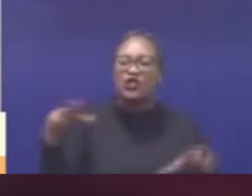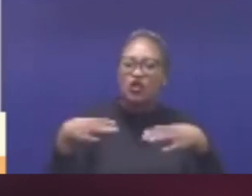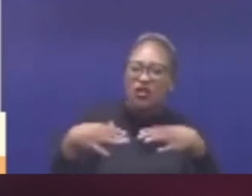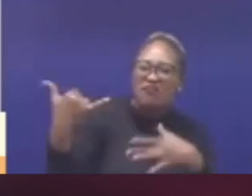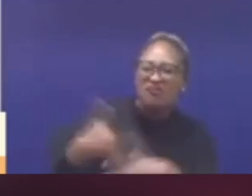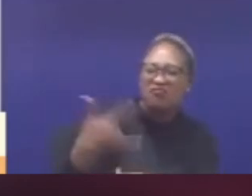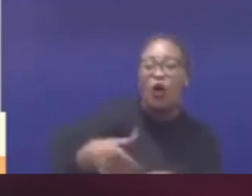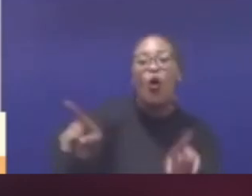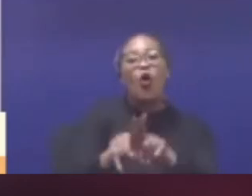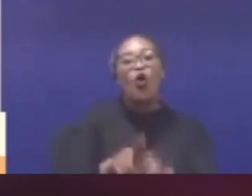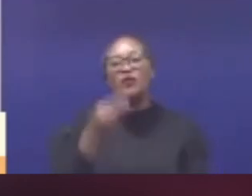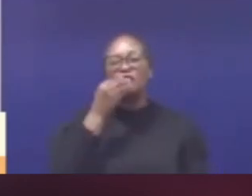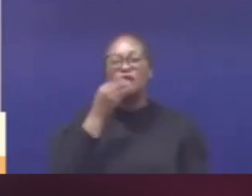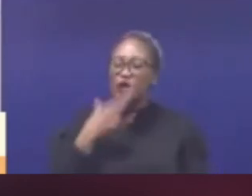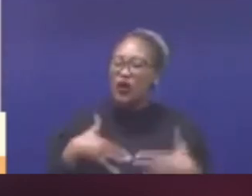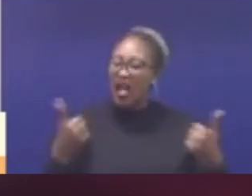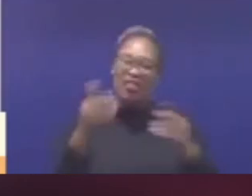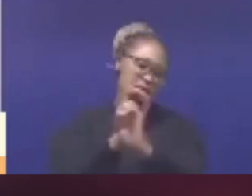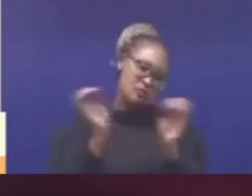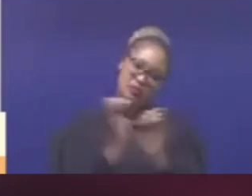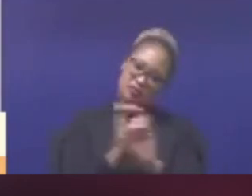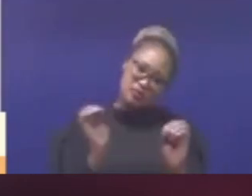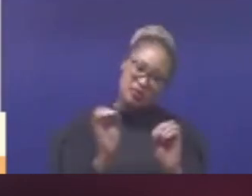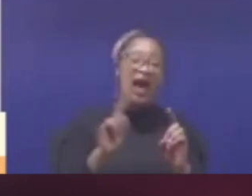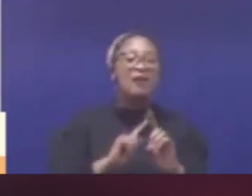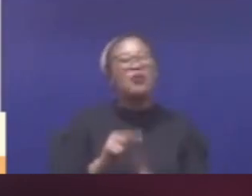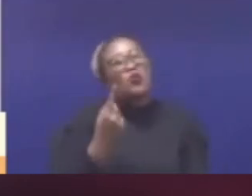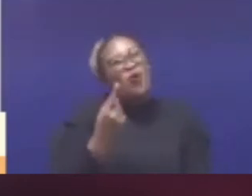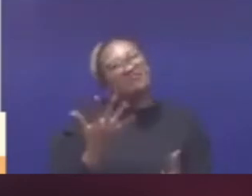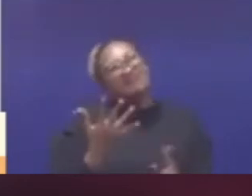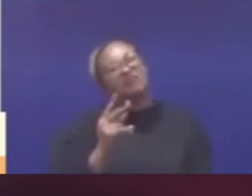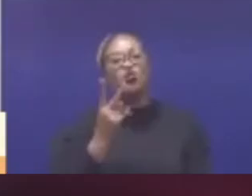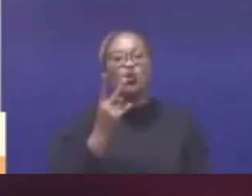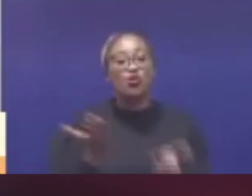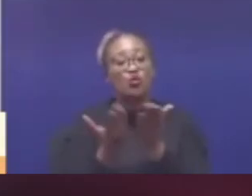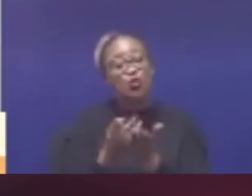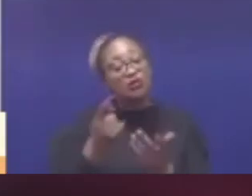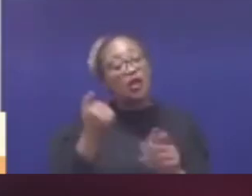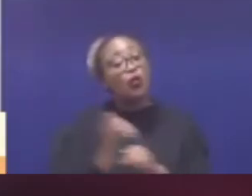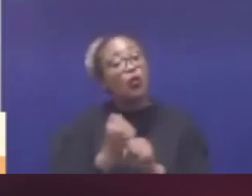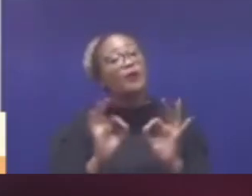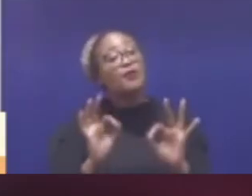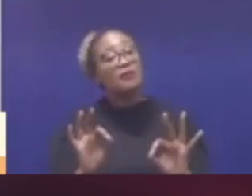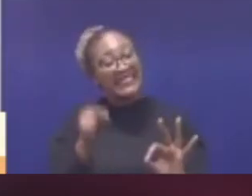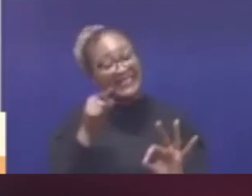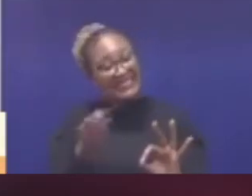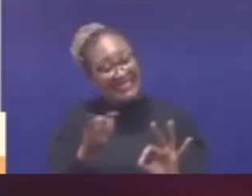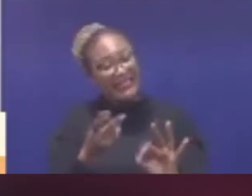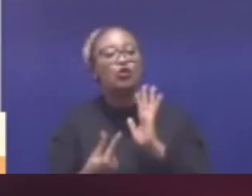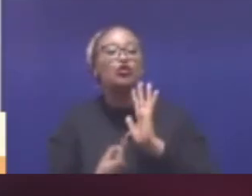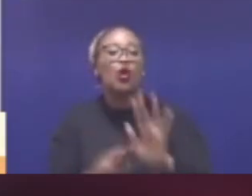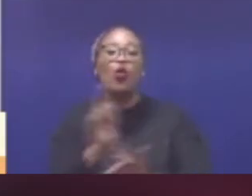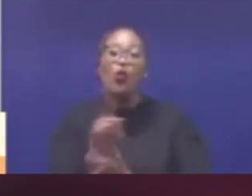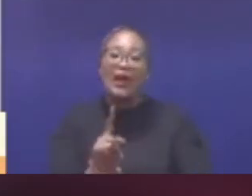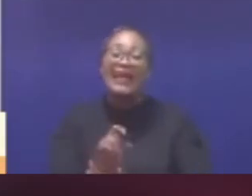Thankfully, in this region, there are 1 or 2 schools that are working. It shows that it only takes dedication and a